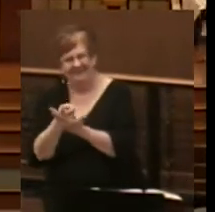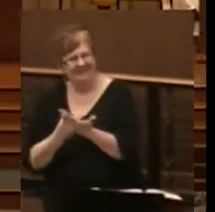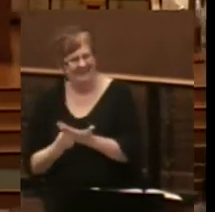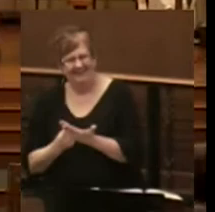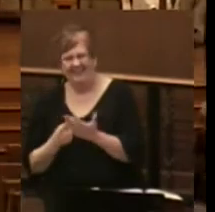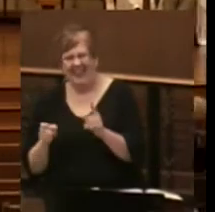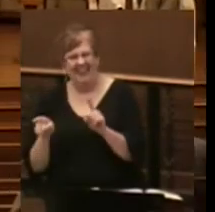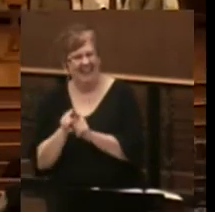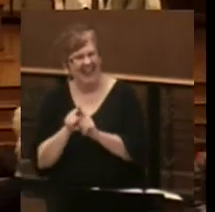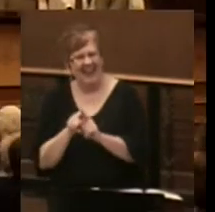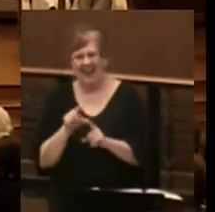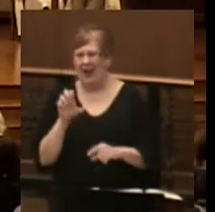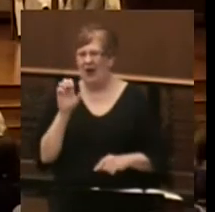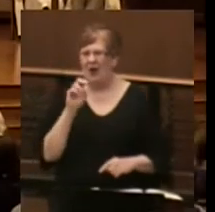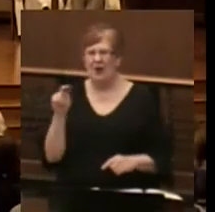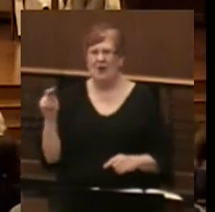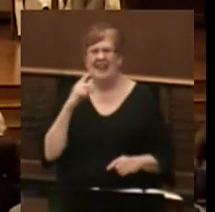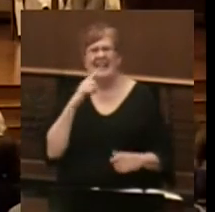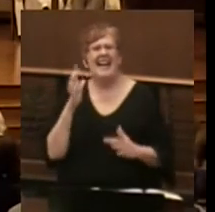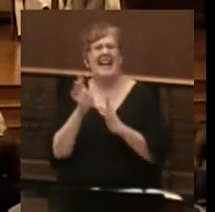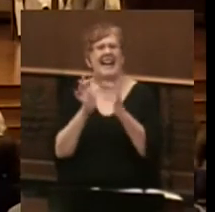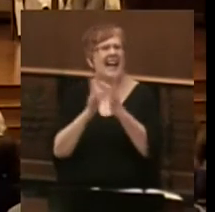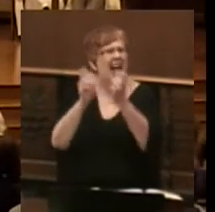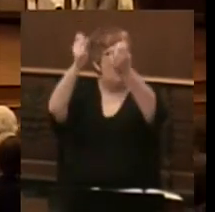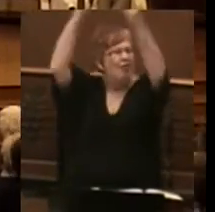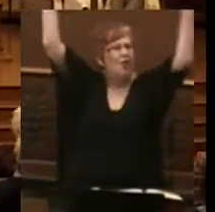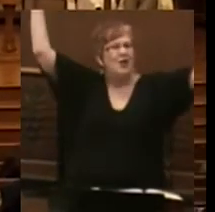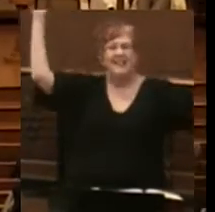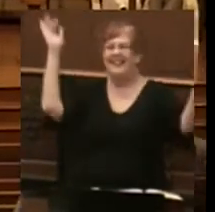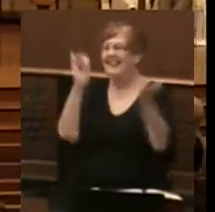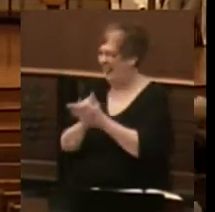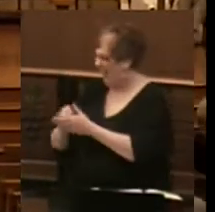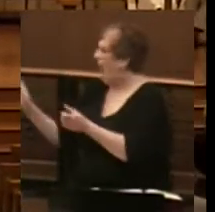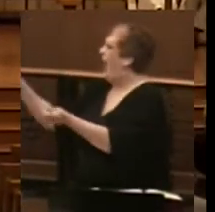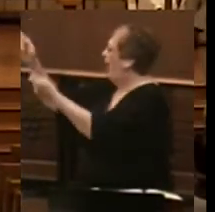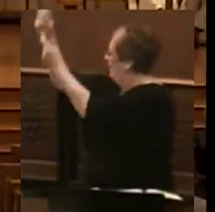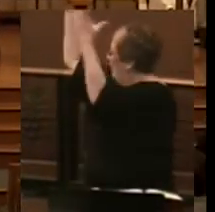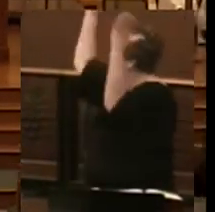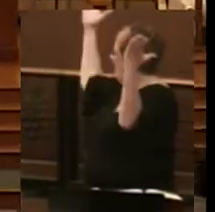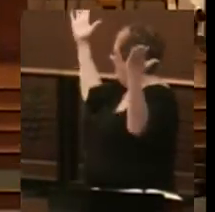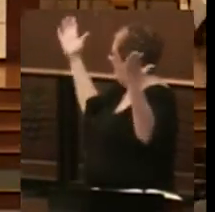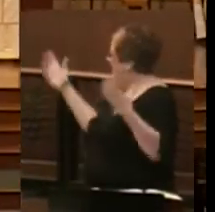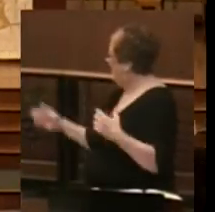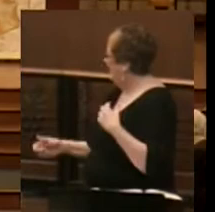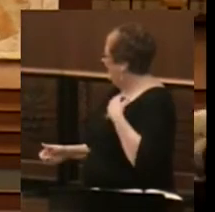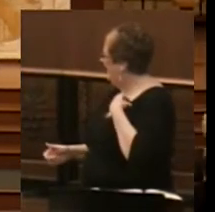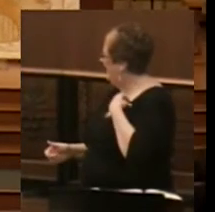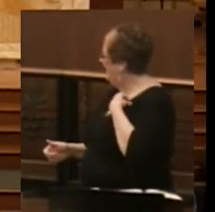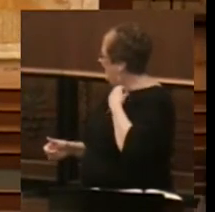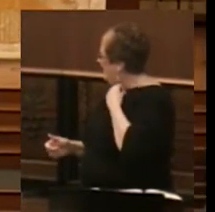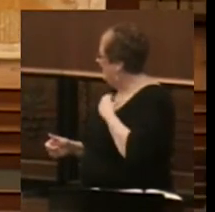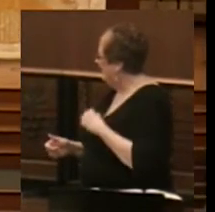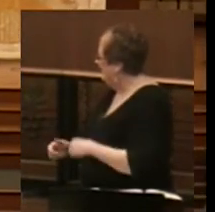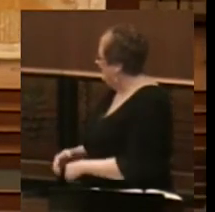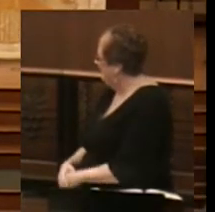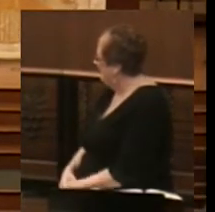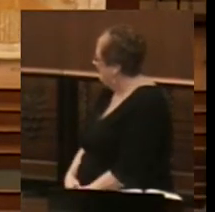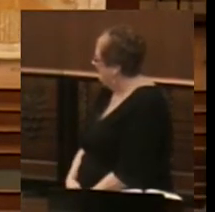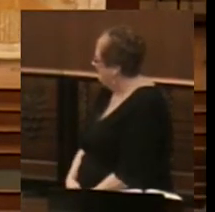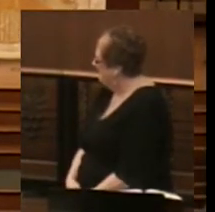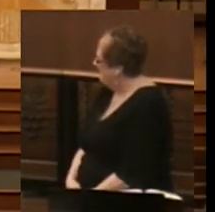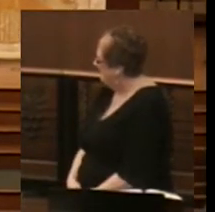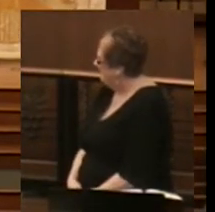road. Can I get a Honolulu to that? Oh, Honolulu, I want to go there.